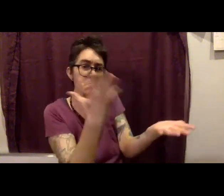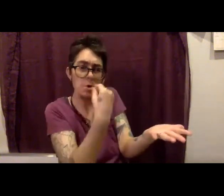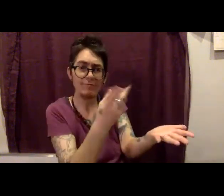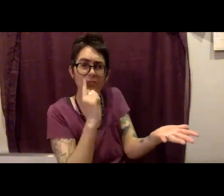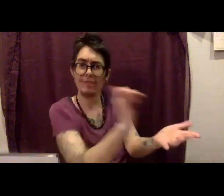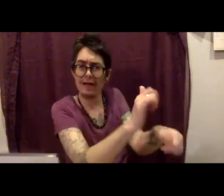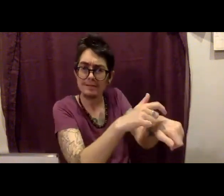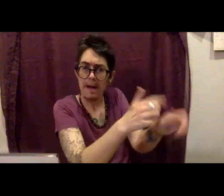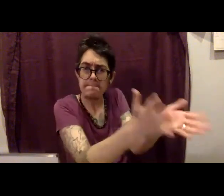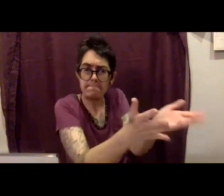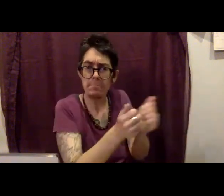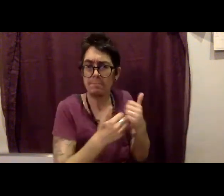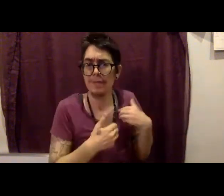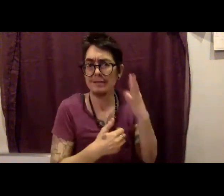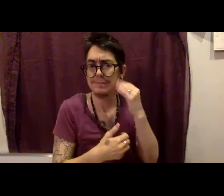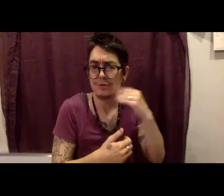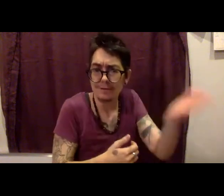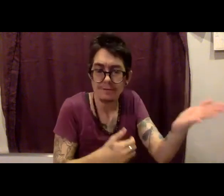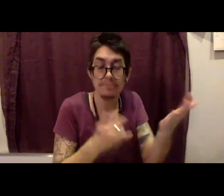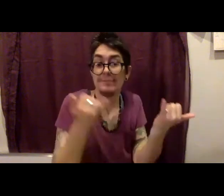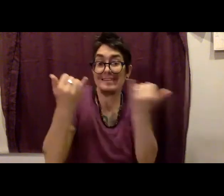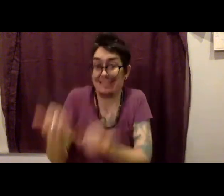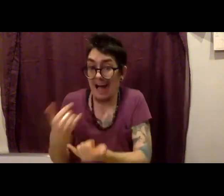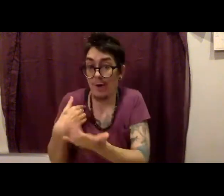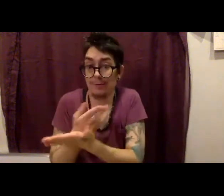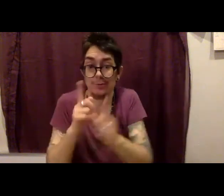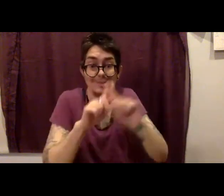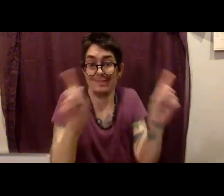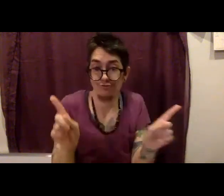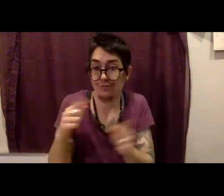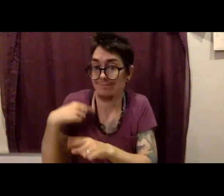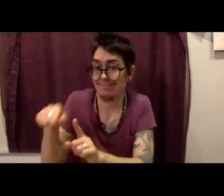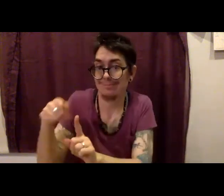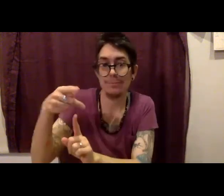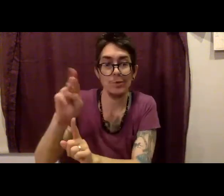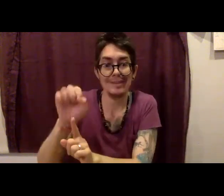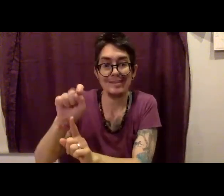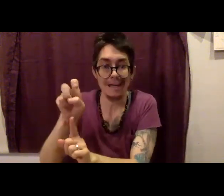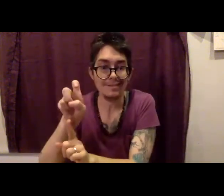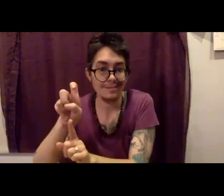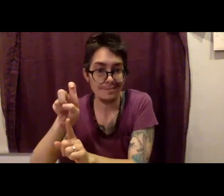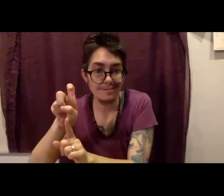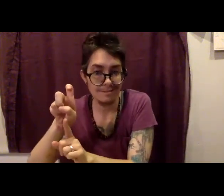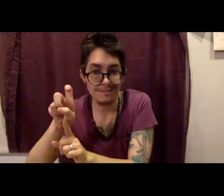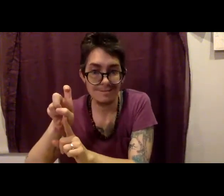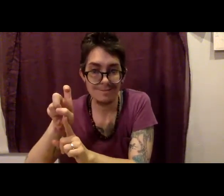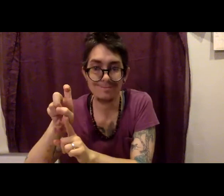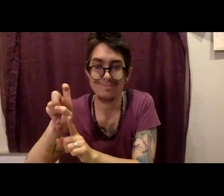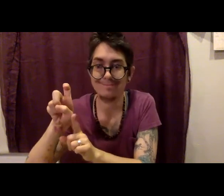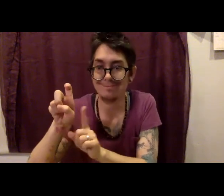goddess, beautiful. I support that. At the time, that was my experience. Really love that now. But now I use a different